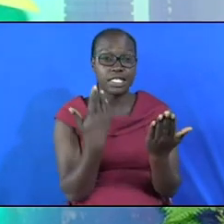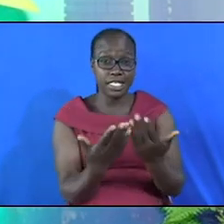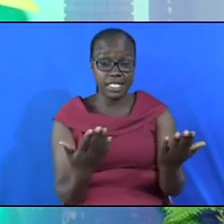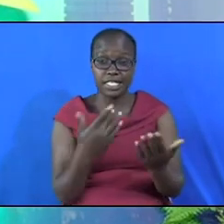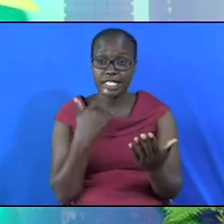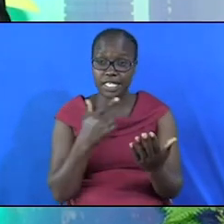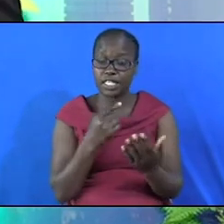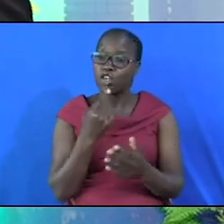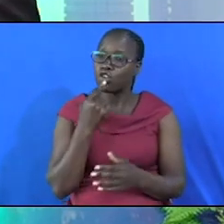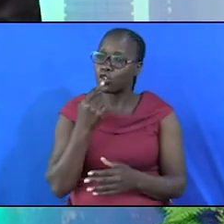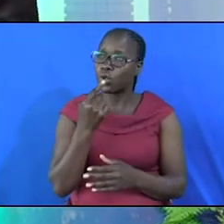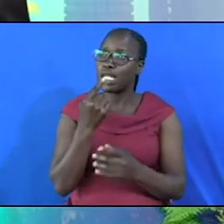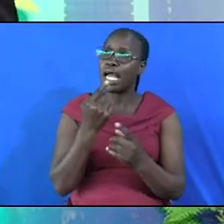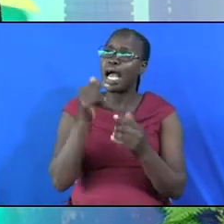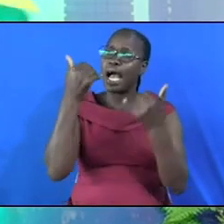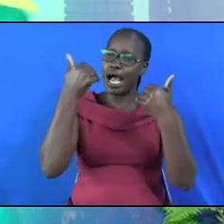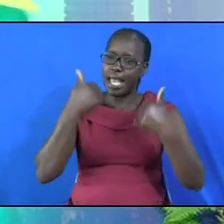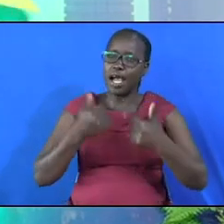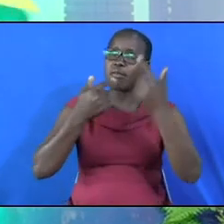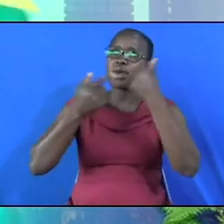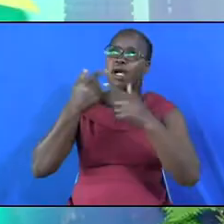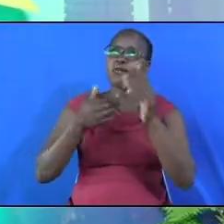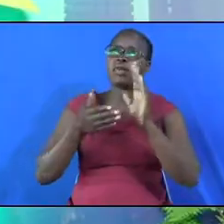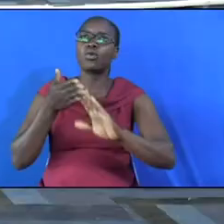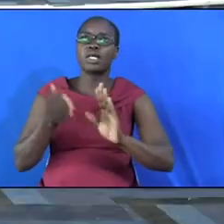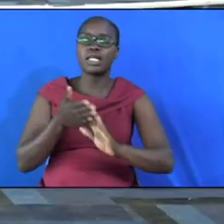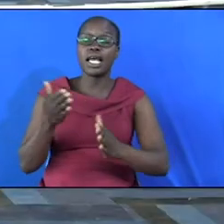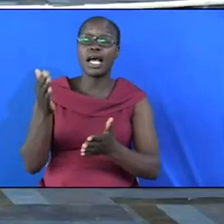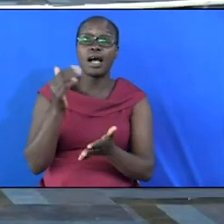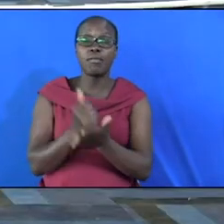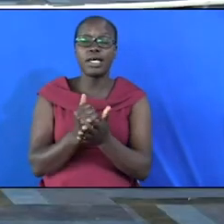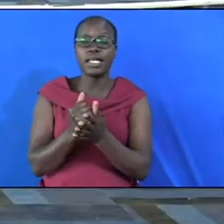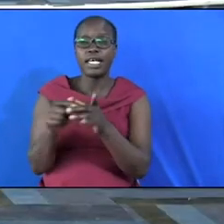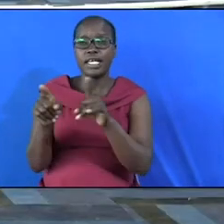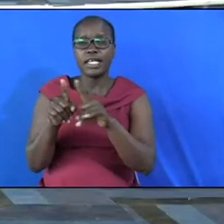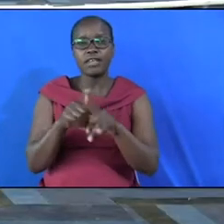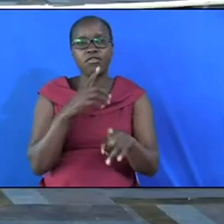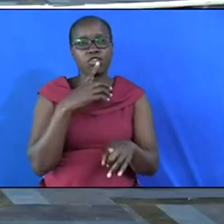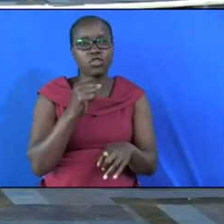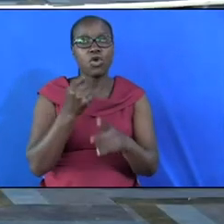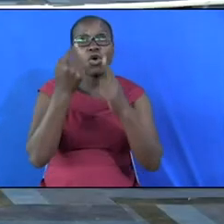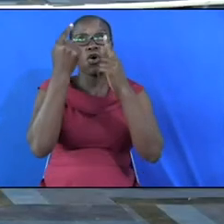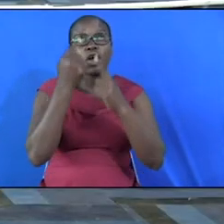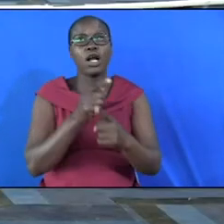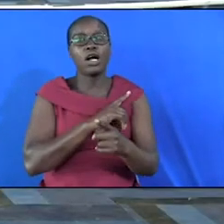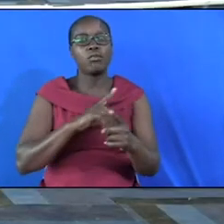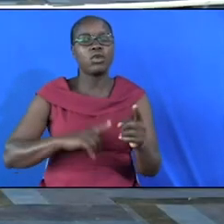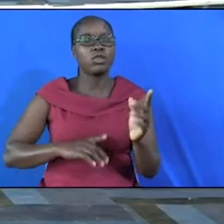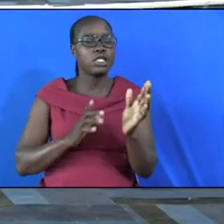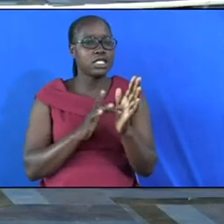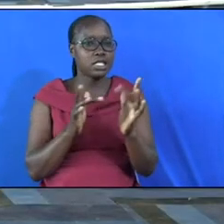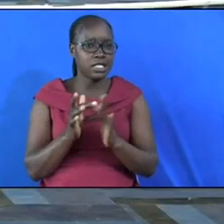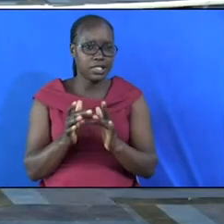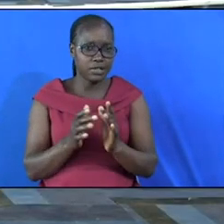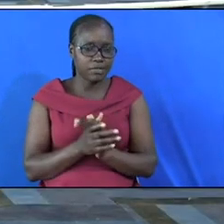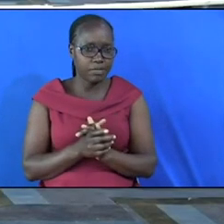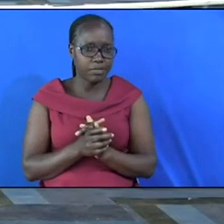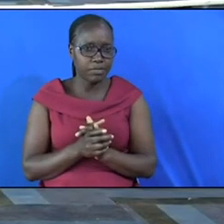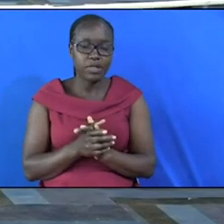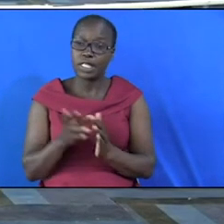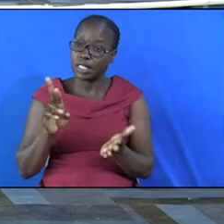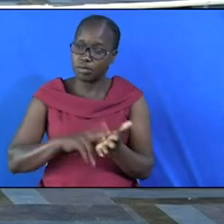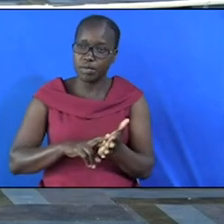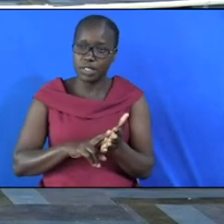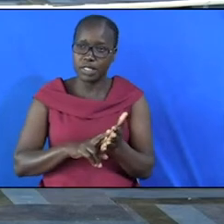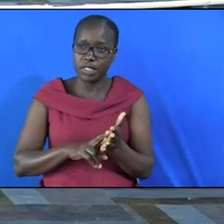says, surely I am coming quickly. Amen, even so, come, Lord Jesus." I